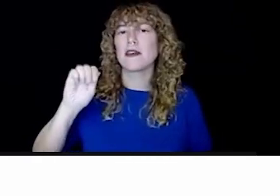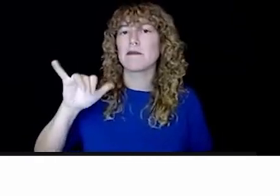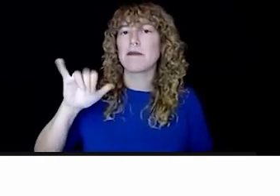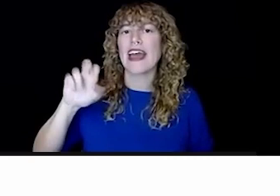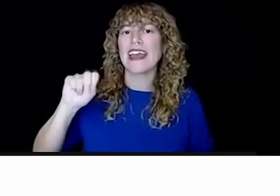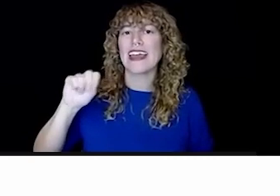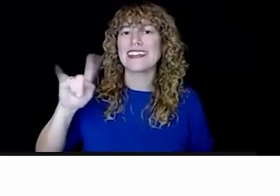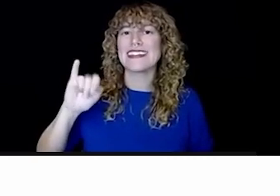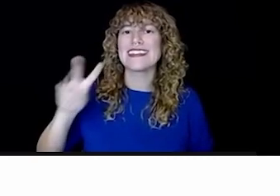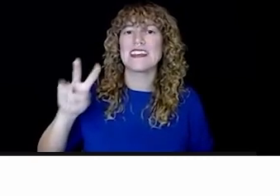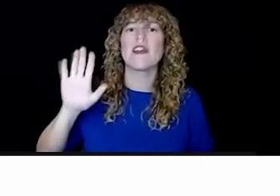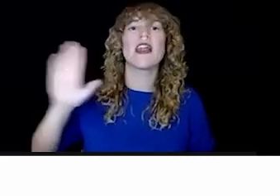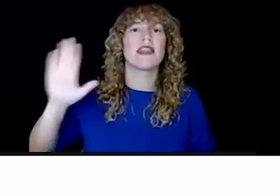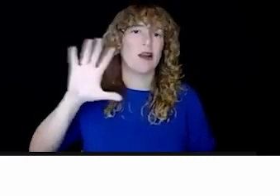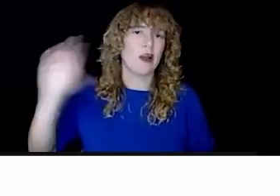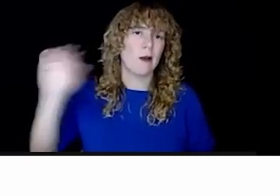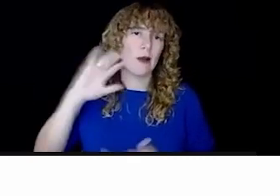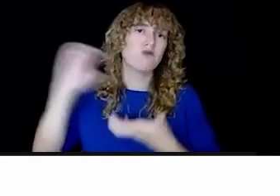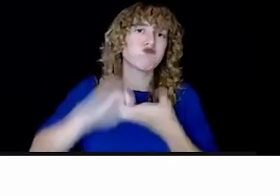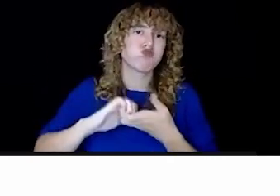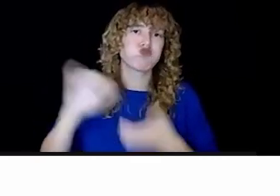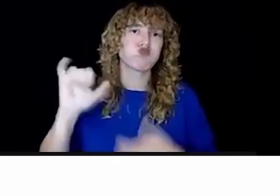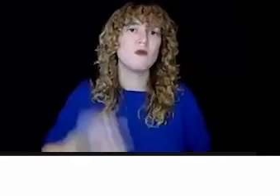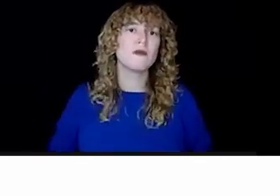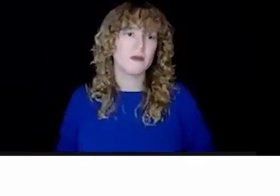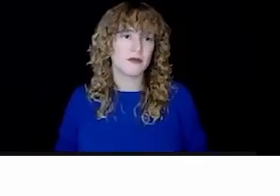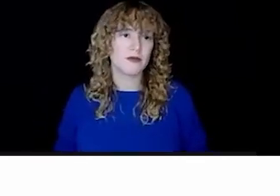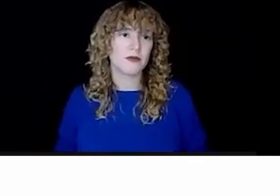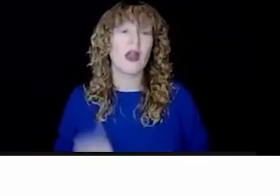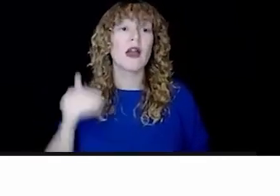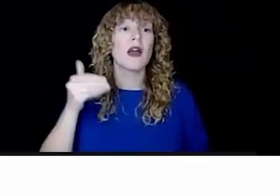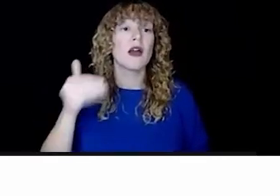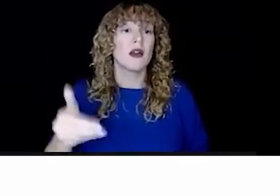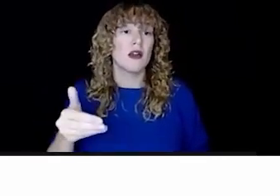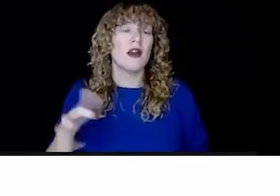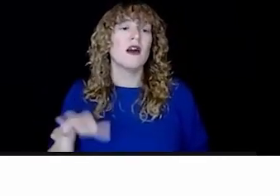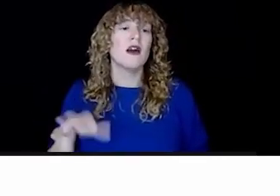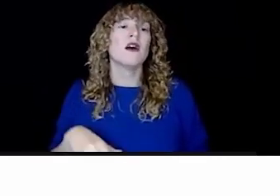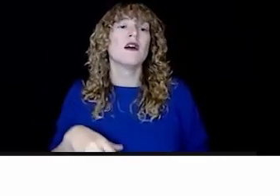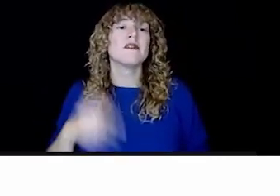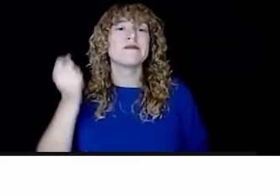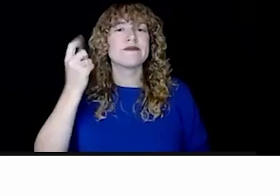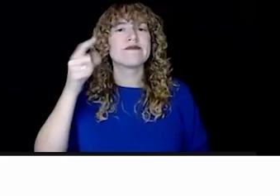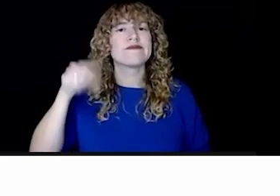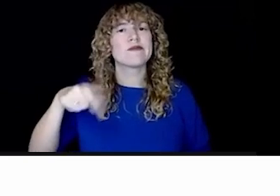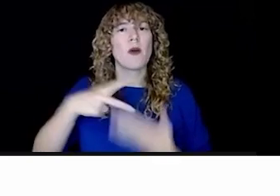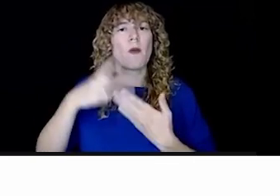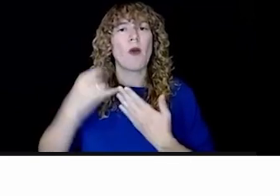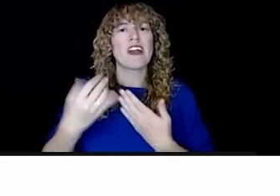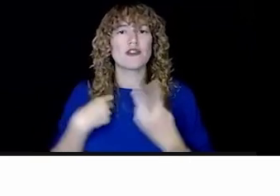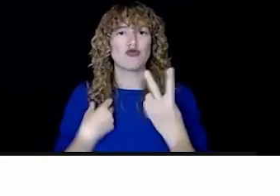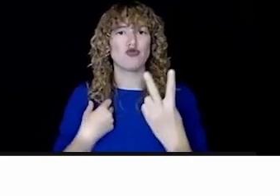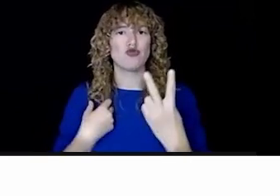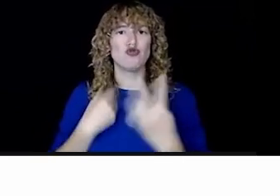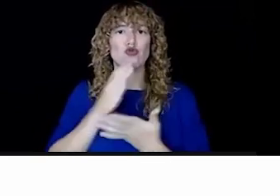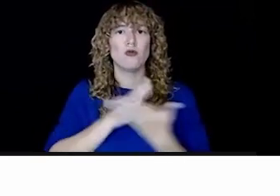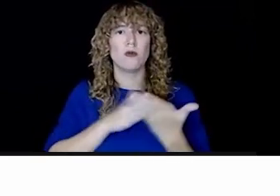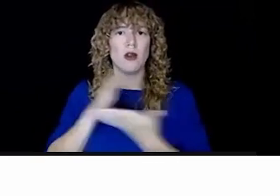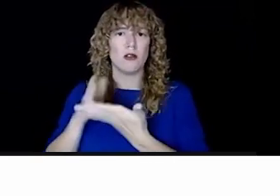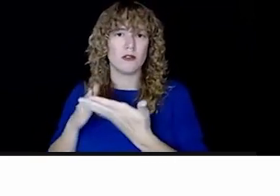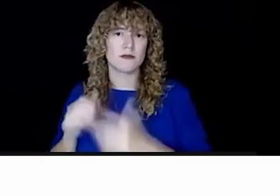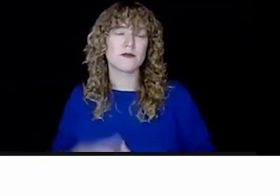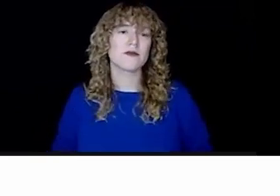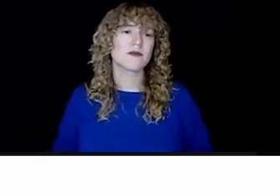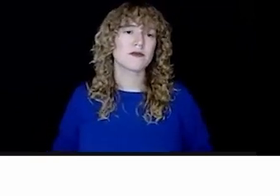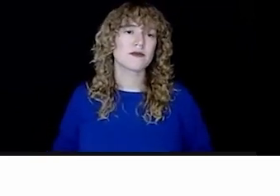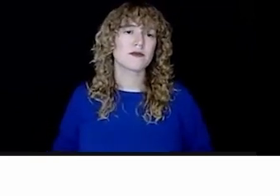slide, please. So there's really 2 big parts to this project. So the first part is